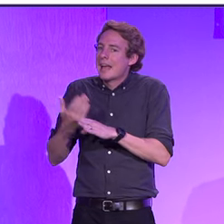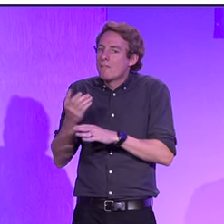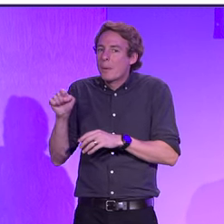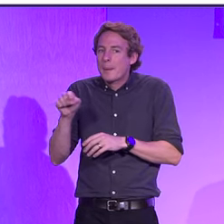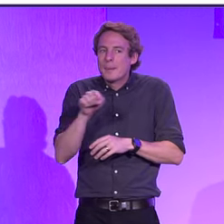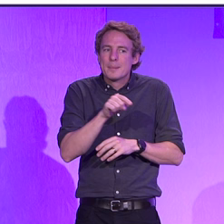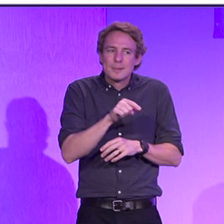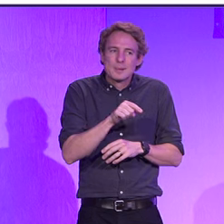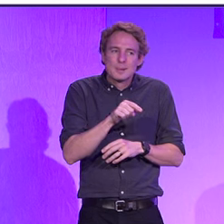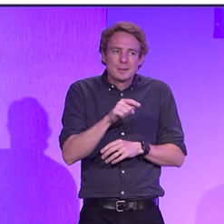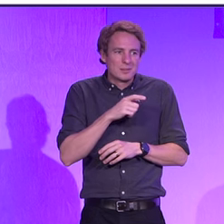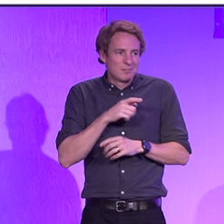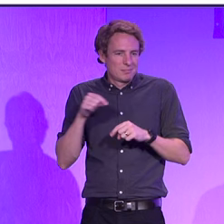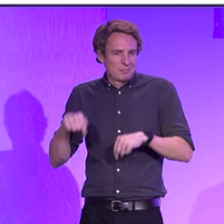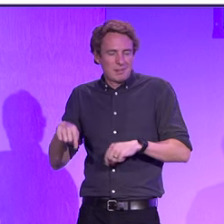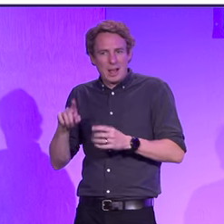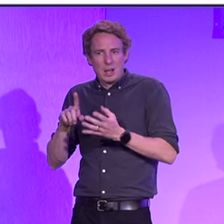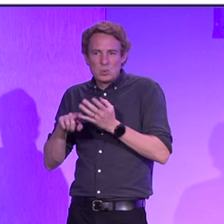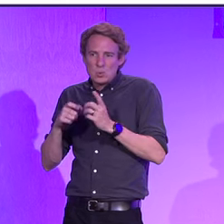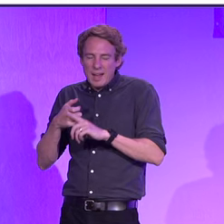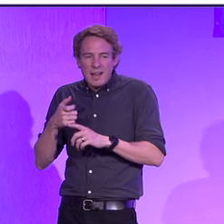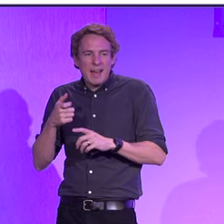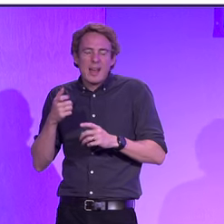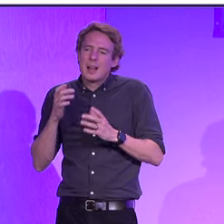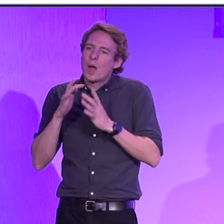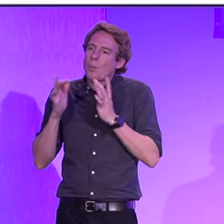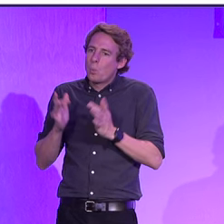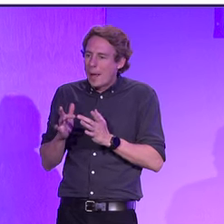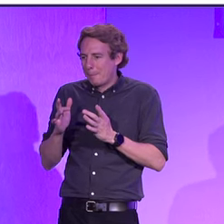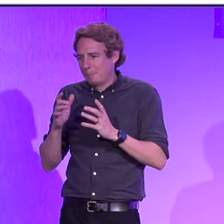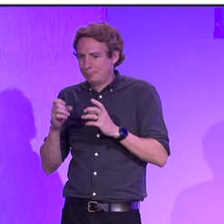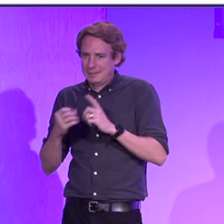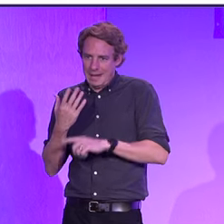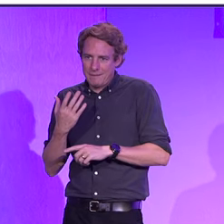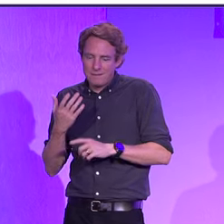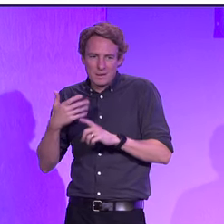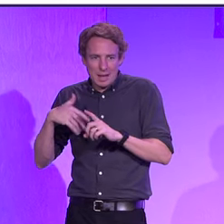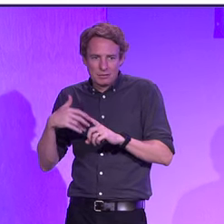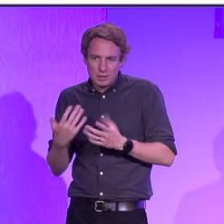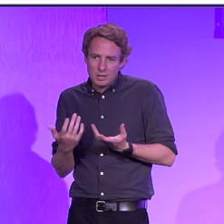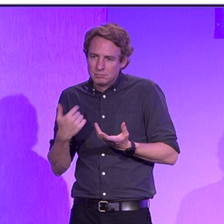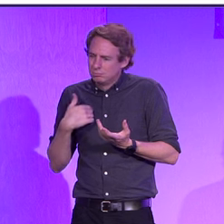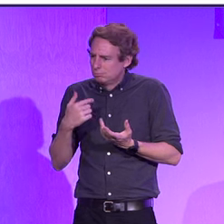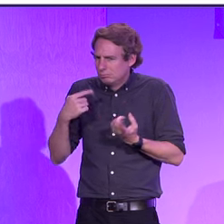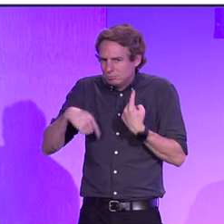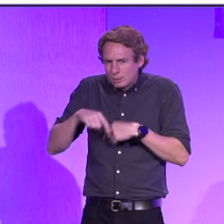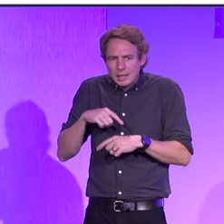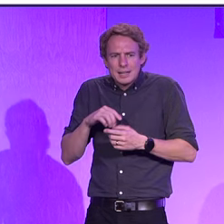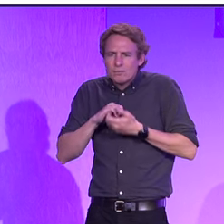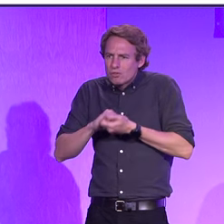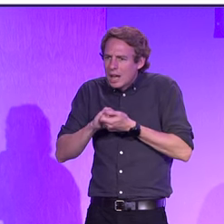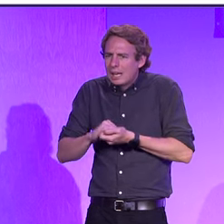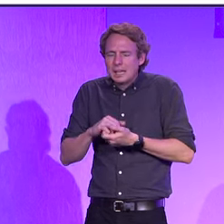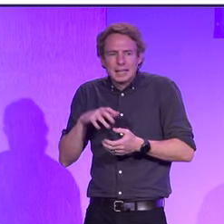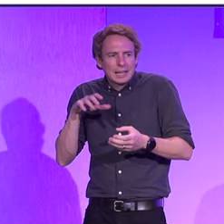I'm finding that, like, compared to, you know, I came from a web dev background, so compared to that, I find that we are very friendly,